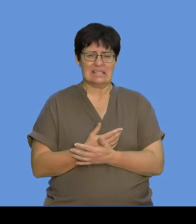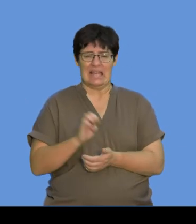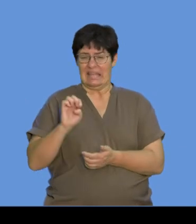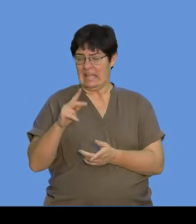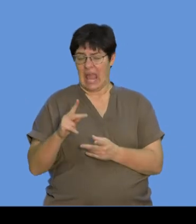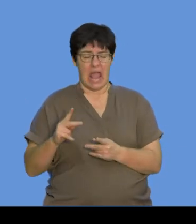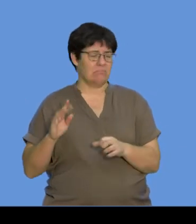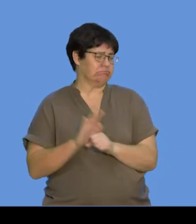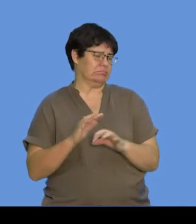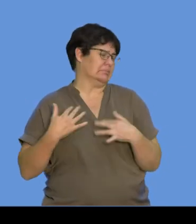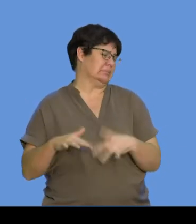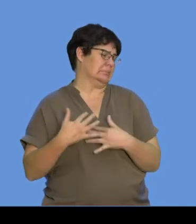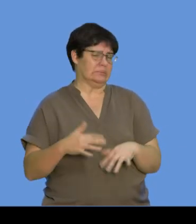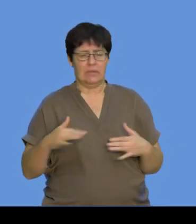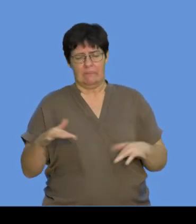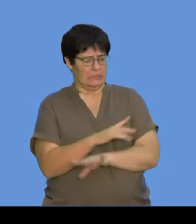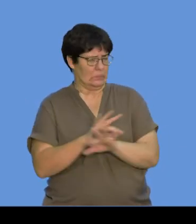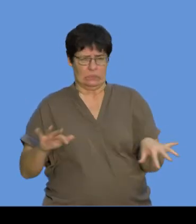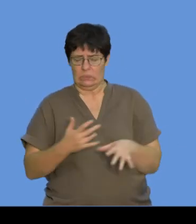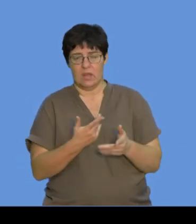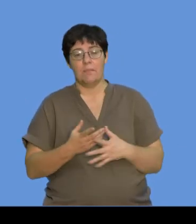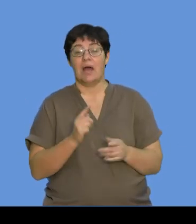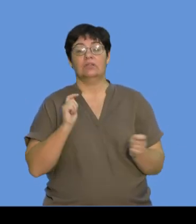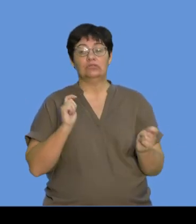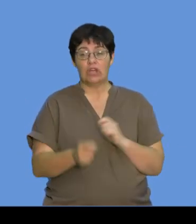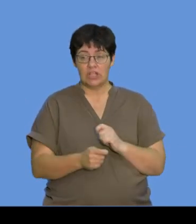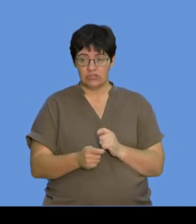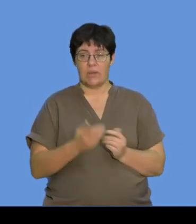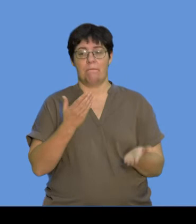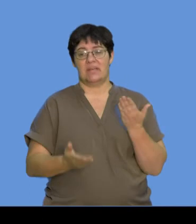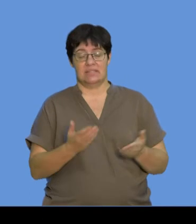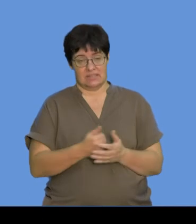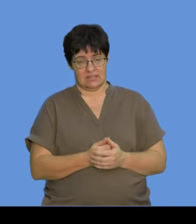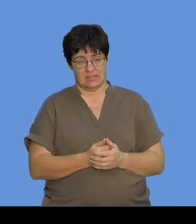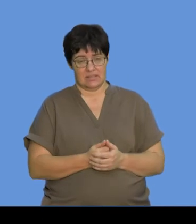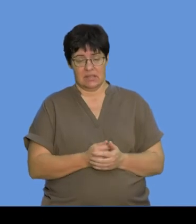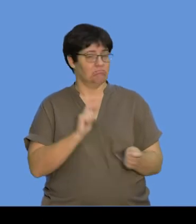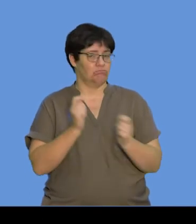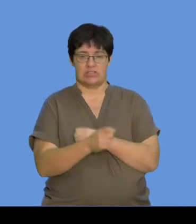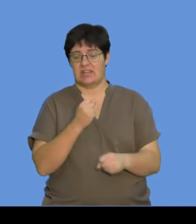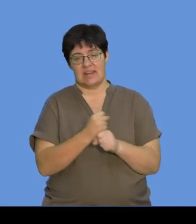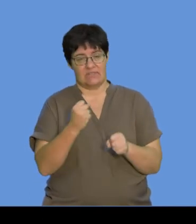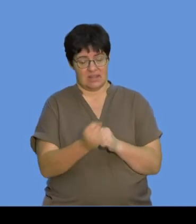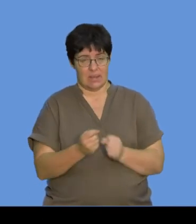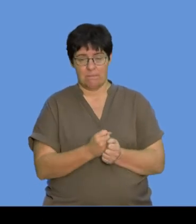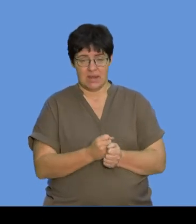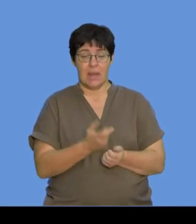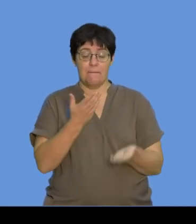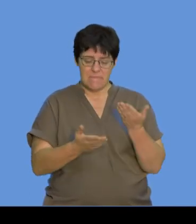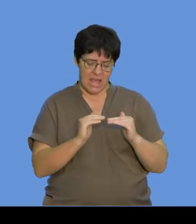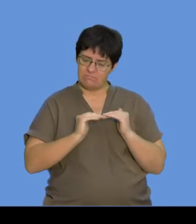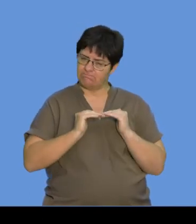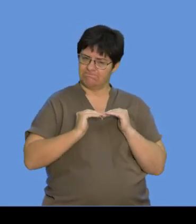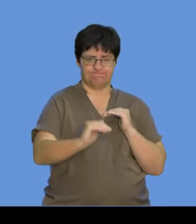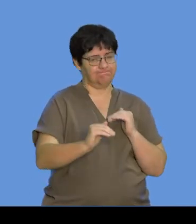what doesn't change is the mass. So if we say the mass is fixed, we are saying that it's constant, okay? So the amount of matter